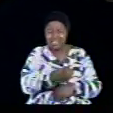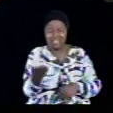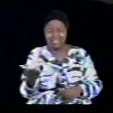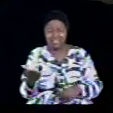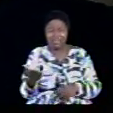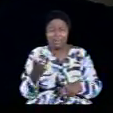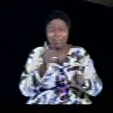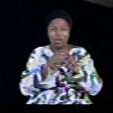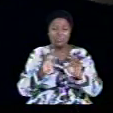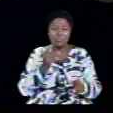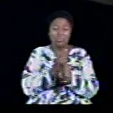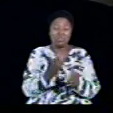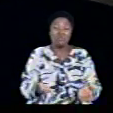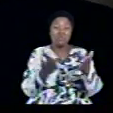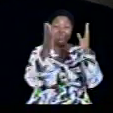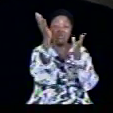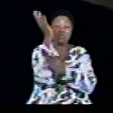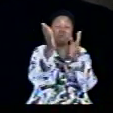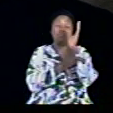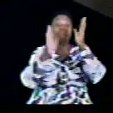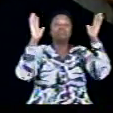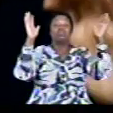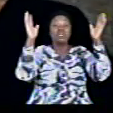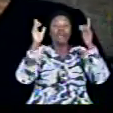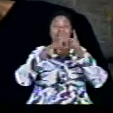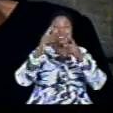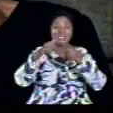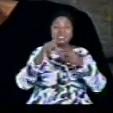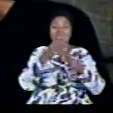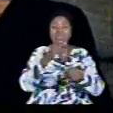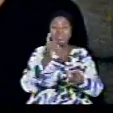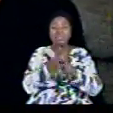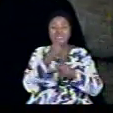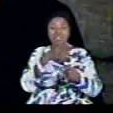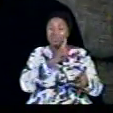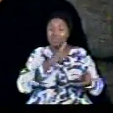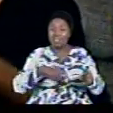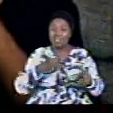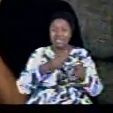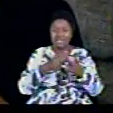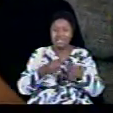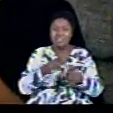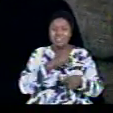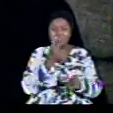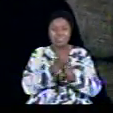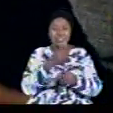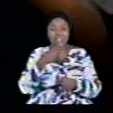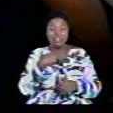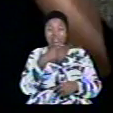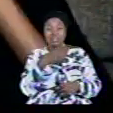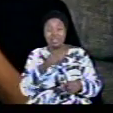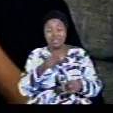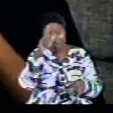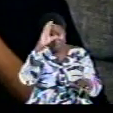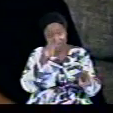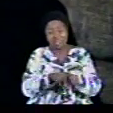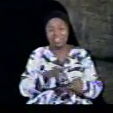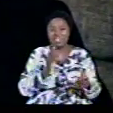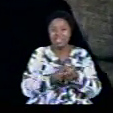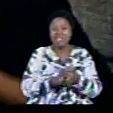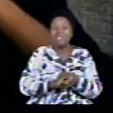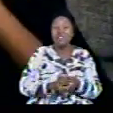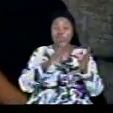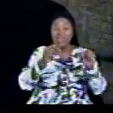my 2 hands. I told myself as we're going, I say immediately I hear the sound of my father in the